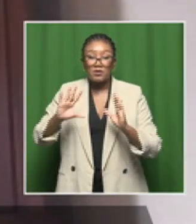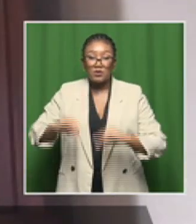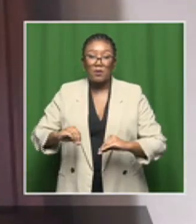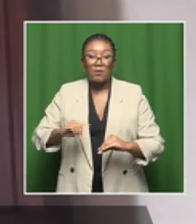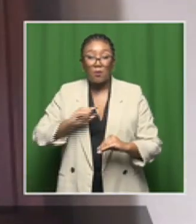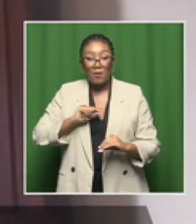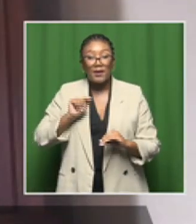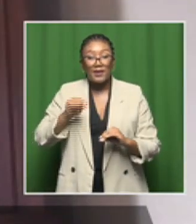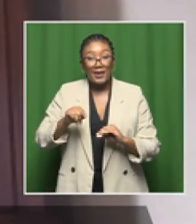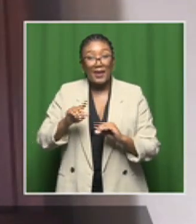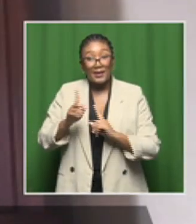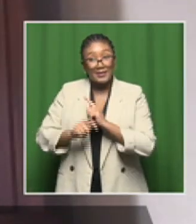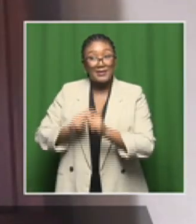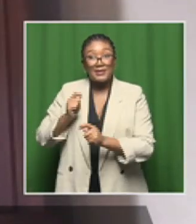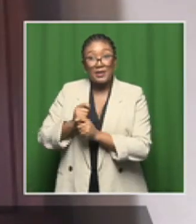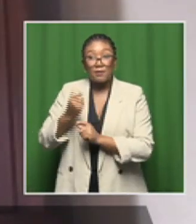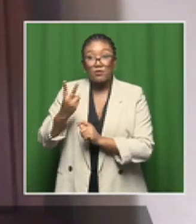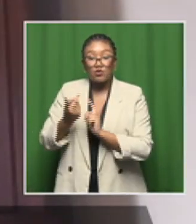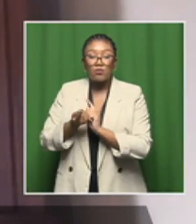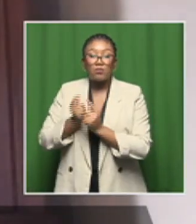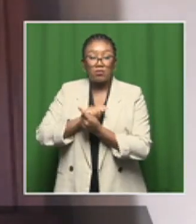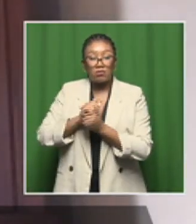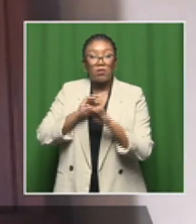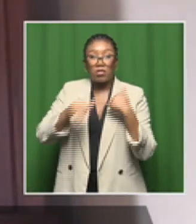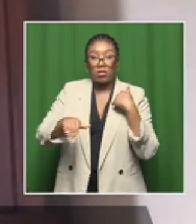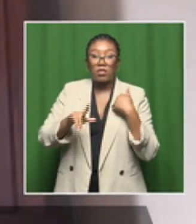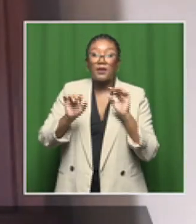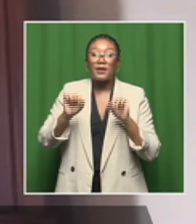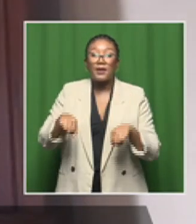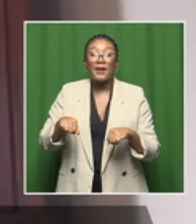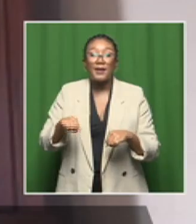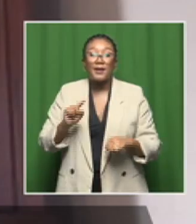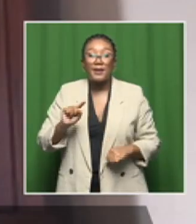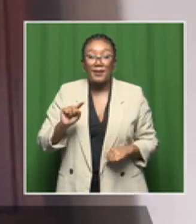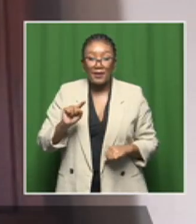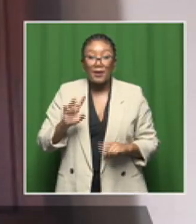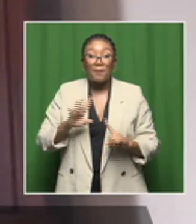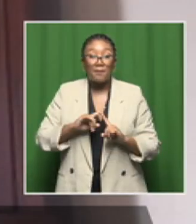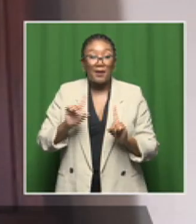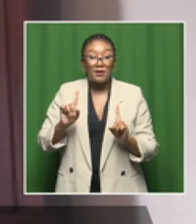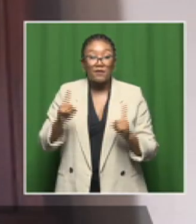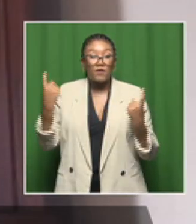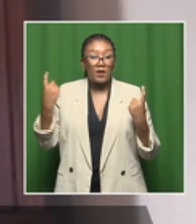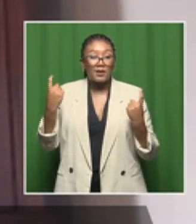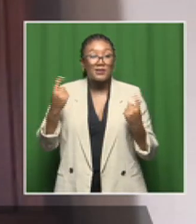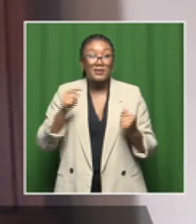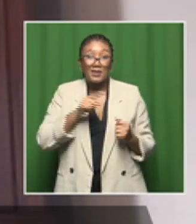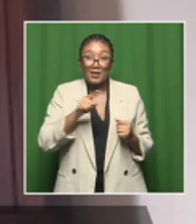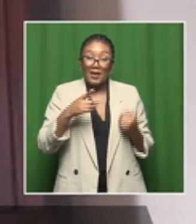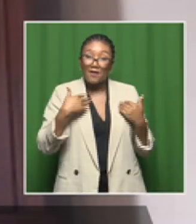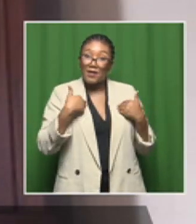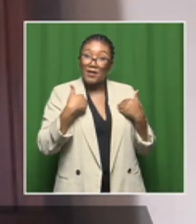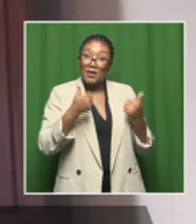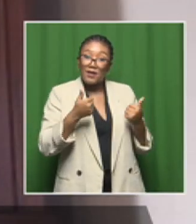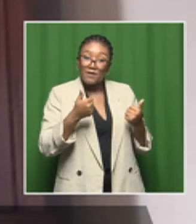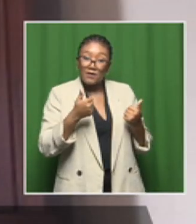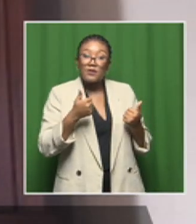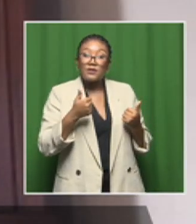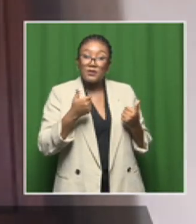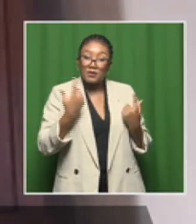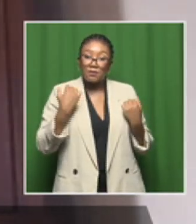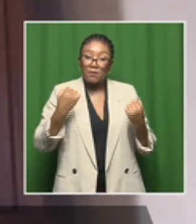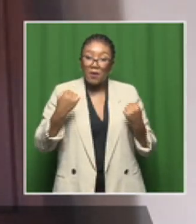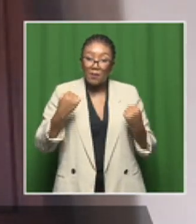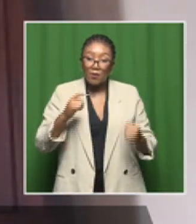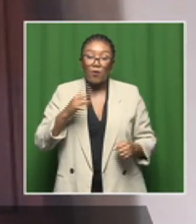type 2. If you can't, in conjunction with all those lifestyle changes, there's some very effective products. And